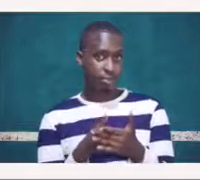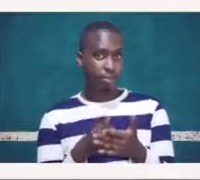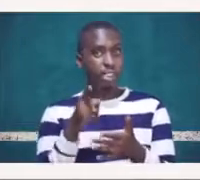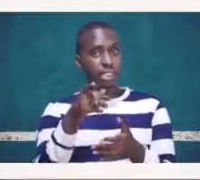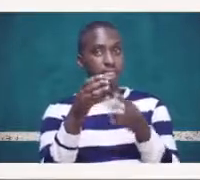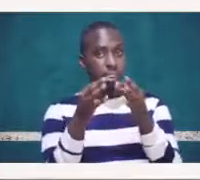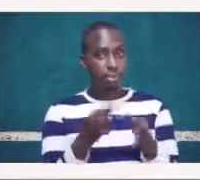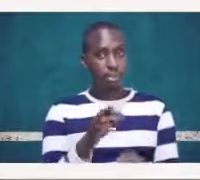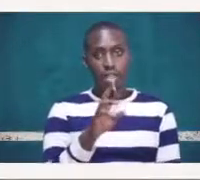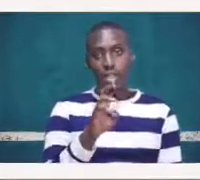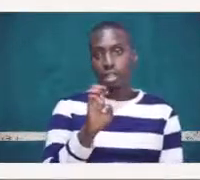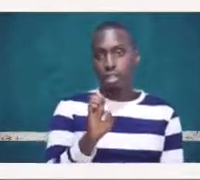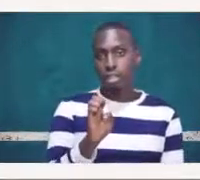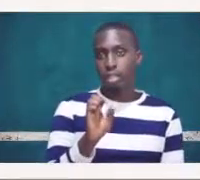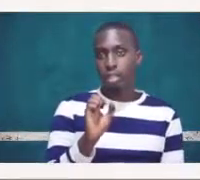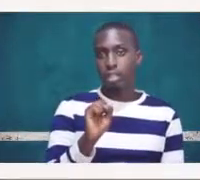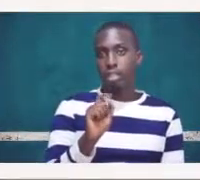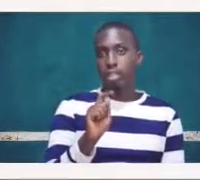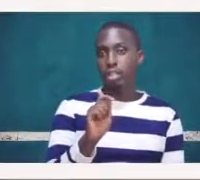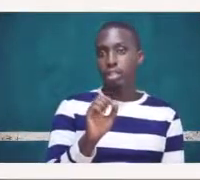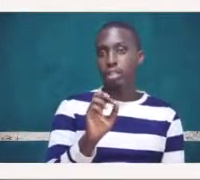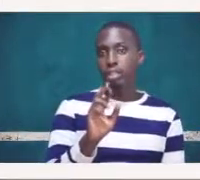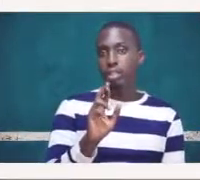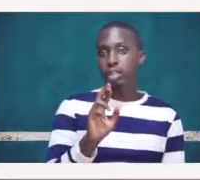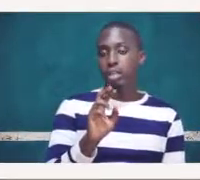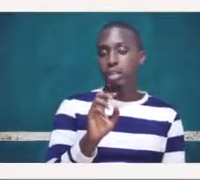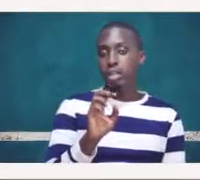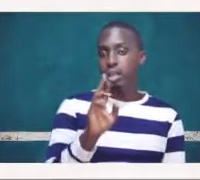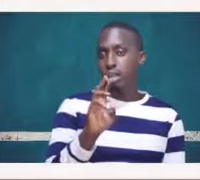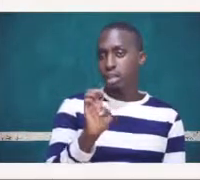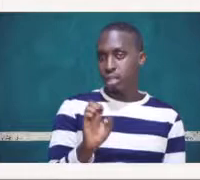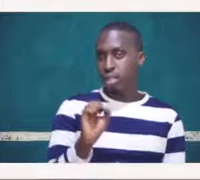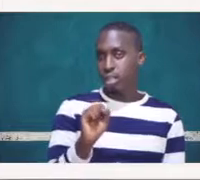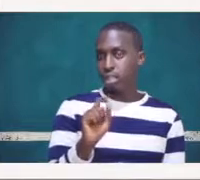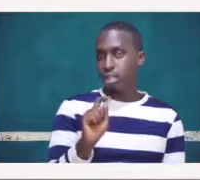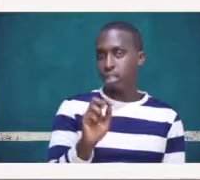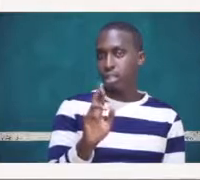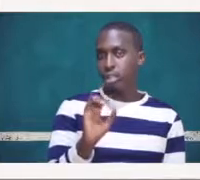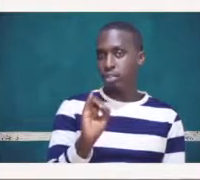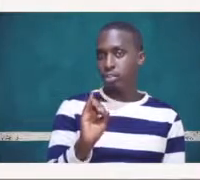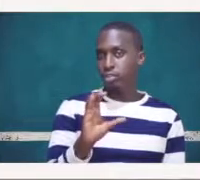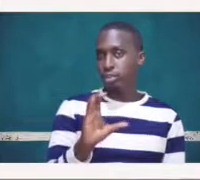these are restrictions. These are restrictions